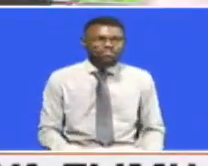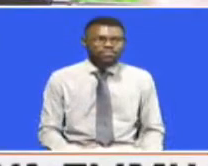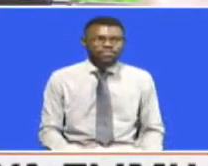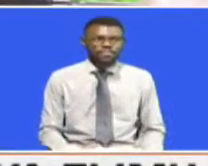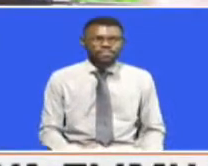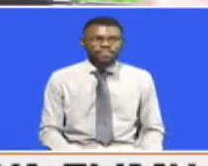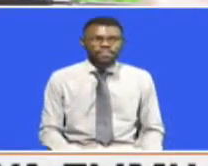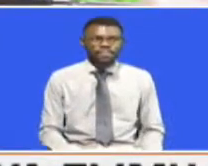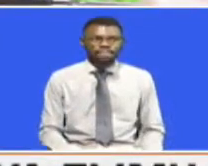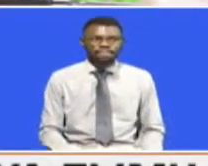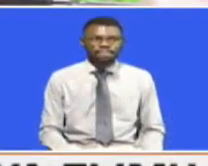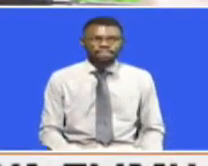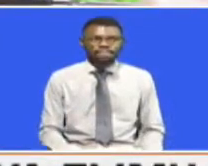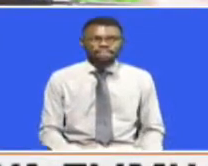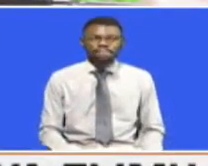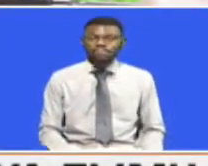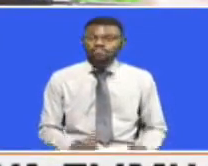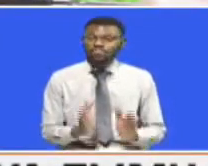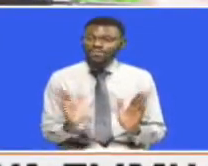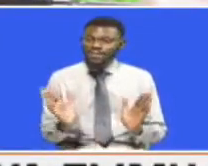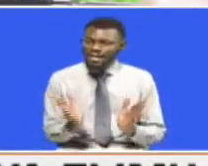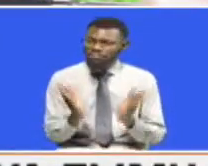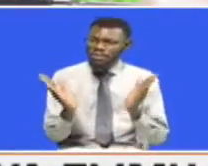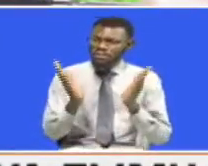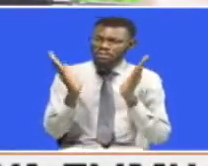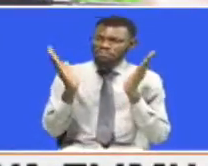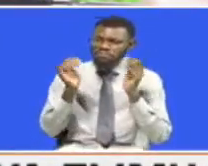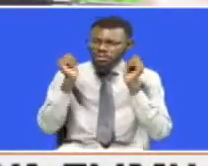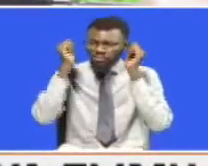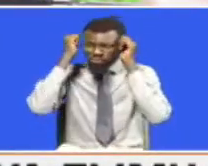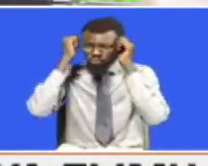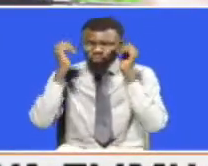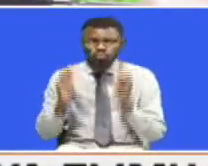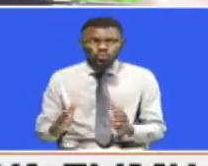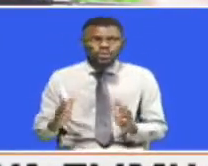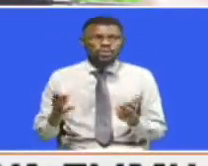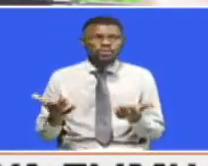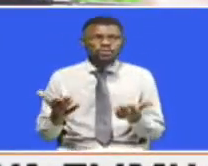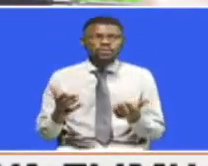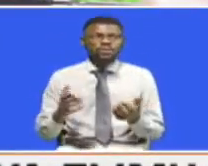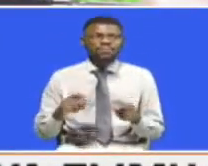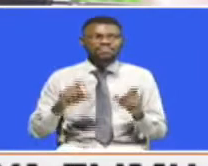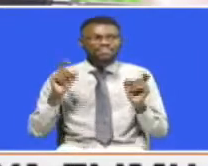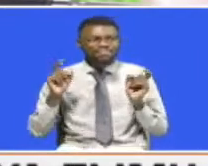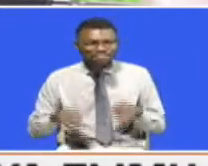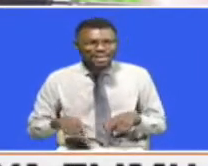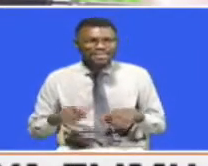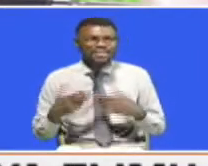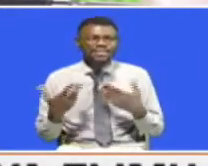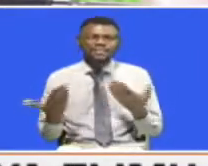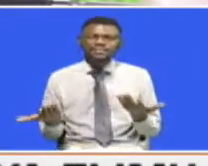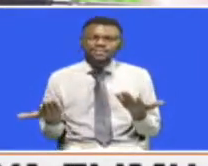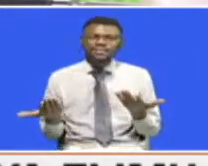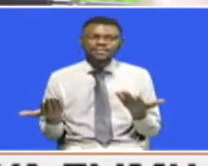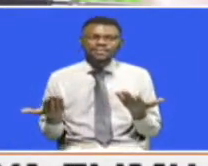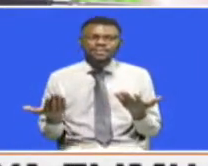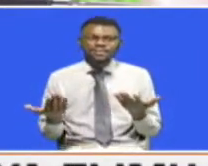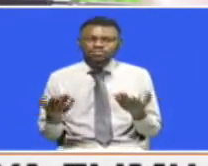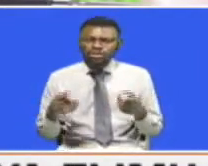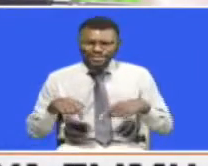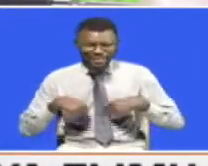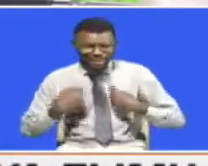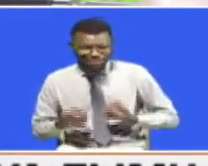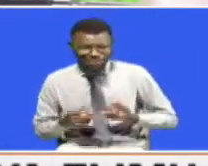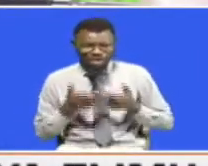Undergraduate, to begin to encourage our student to inculcate a sense of research and take pride in research, so that